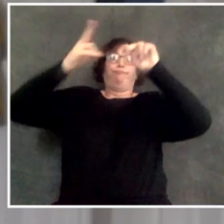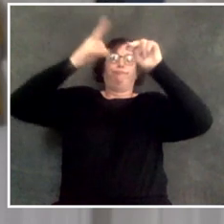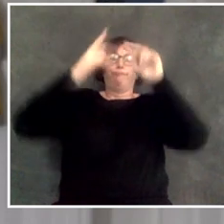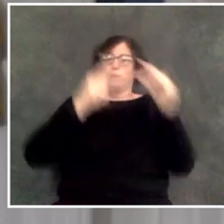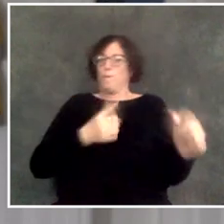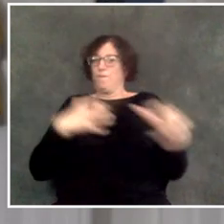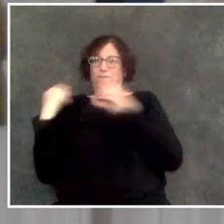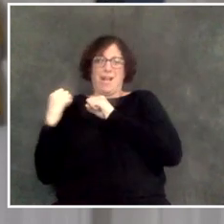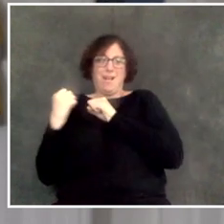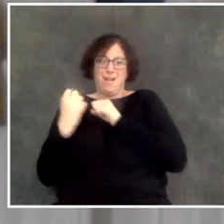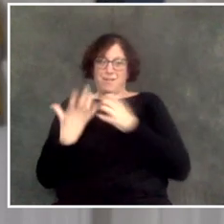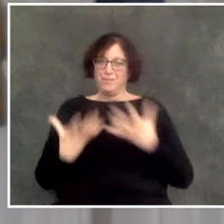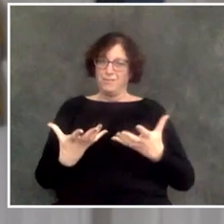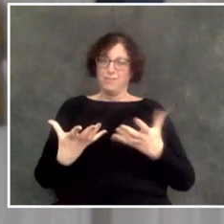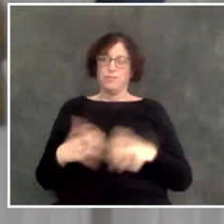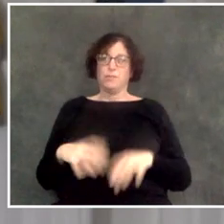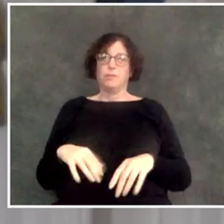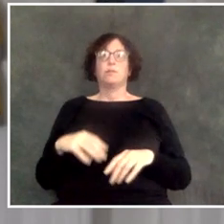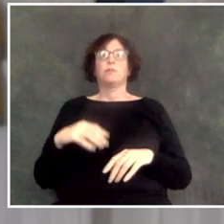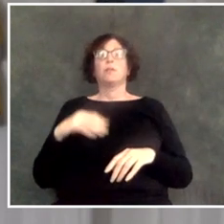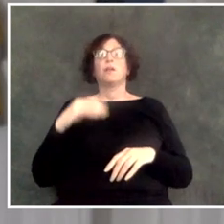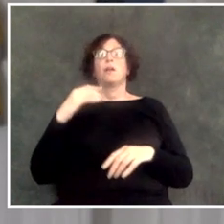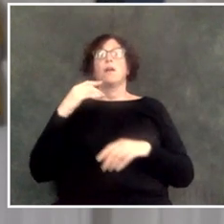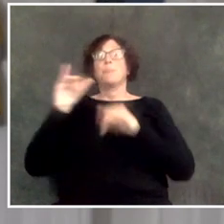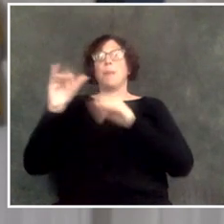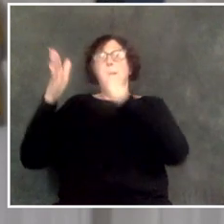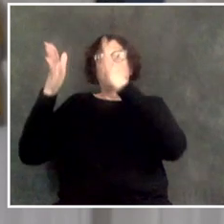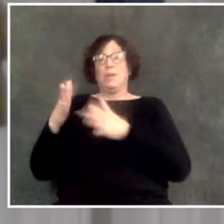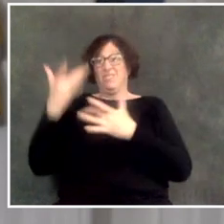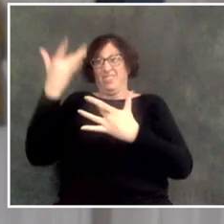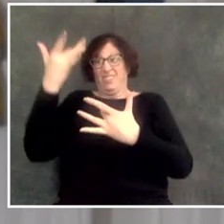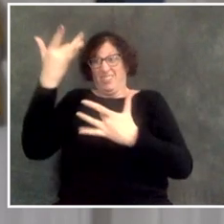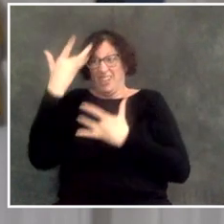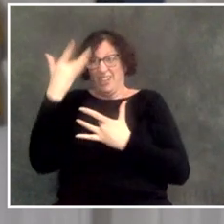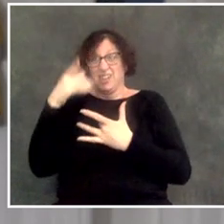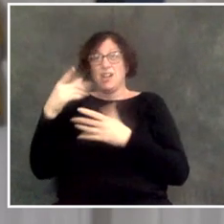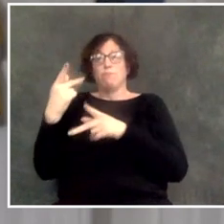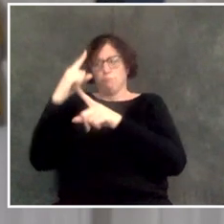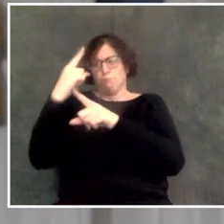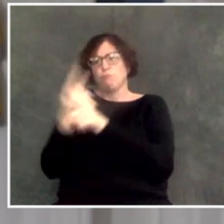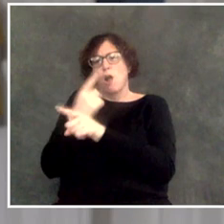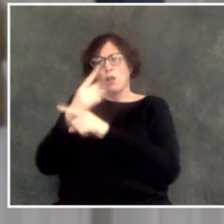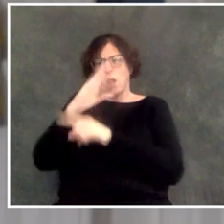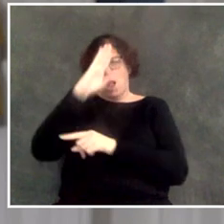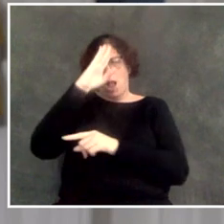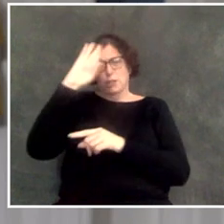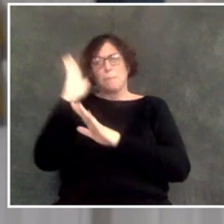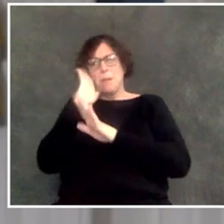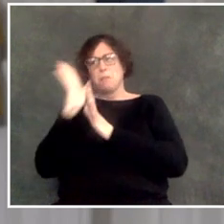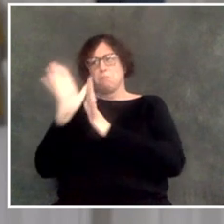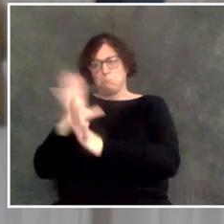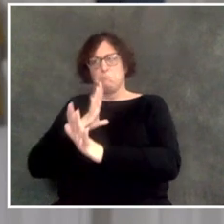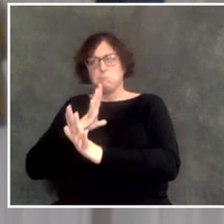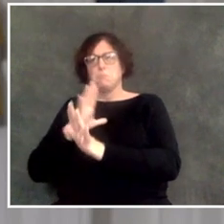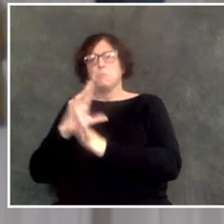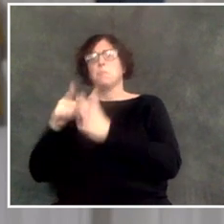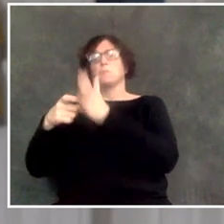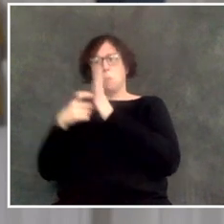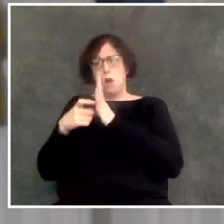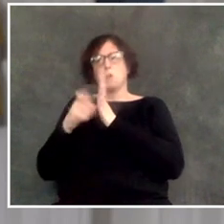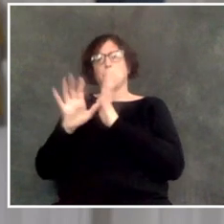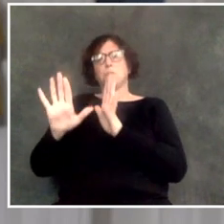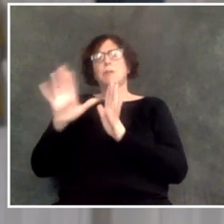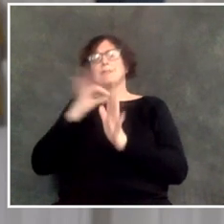ventilator, often they are on also multiple medications by vein at the same time in order to maintain their